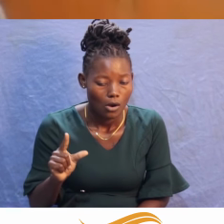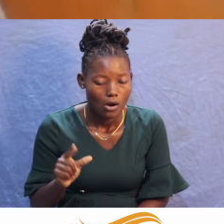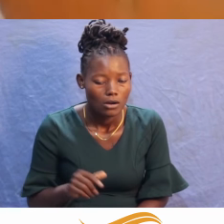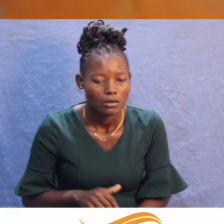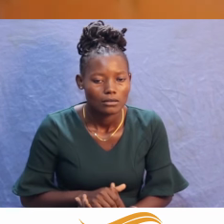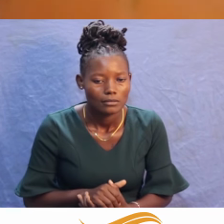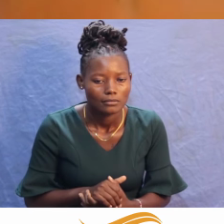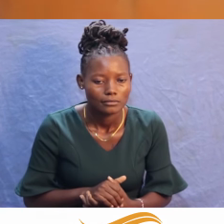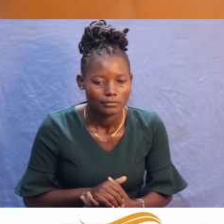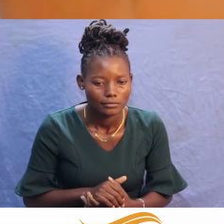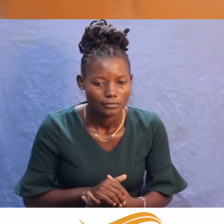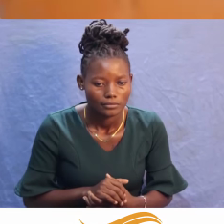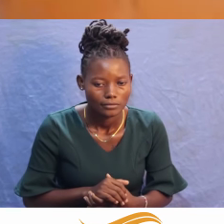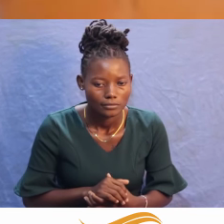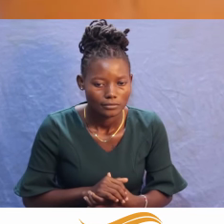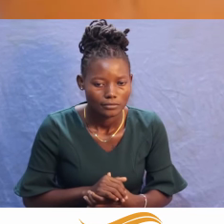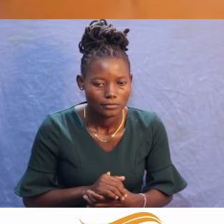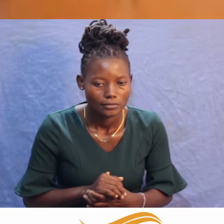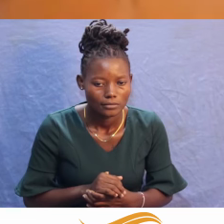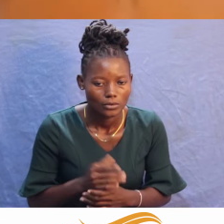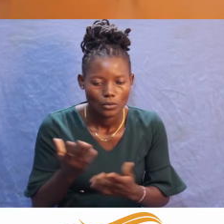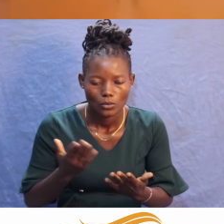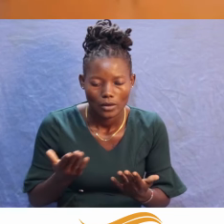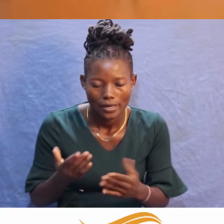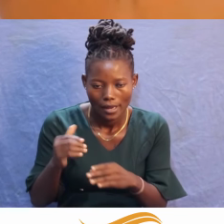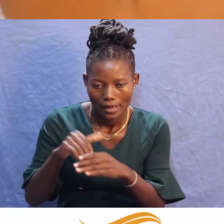it depends on where you're at in the cardiac cycle.